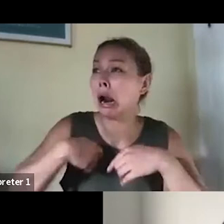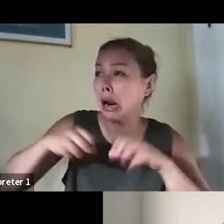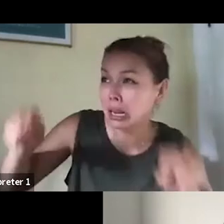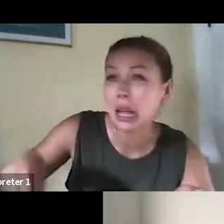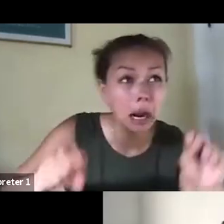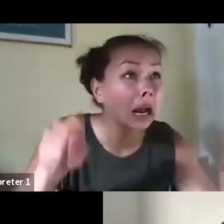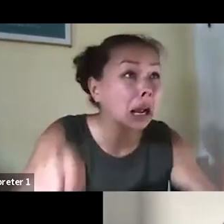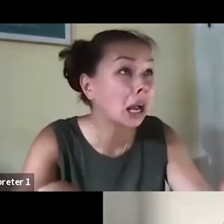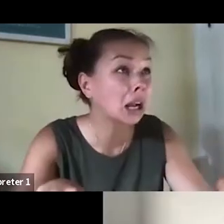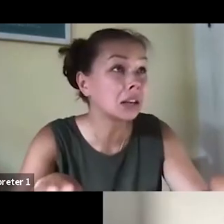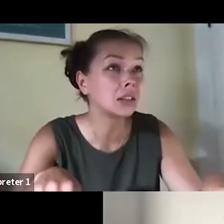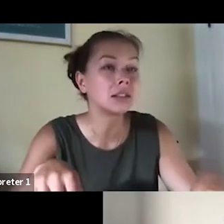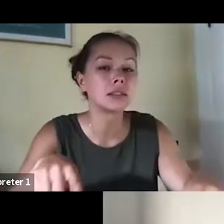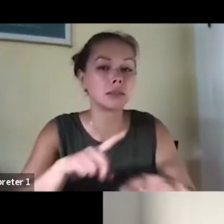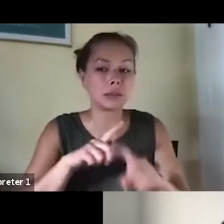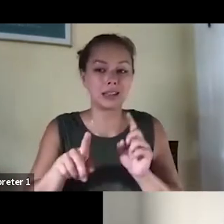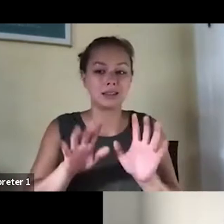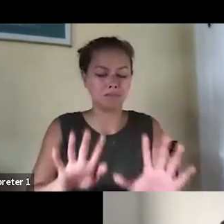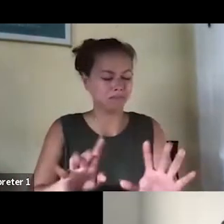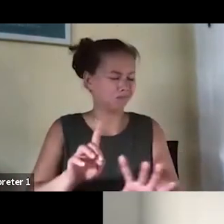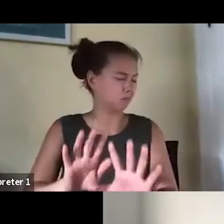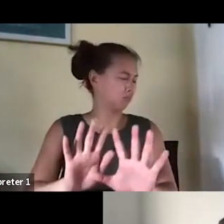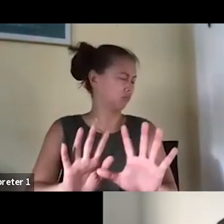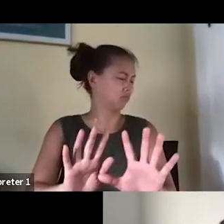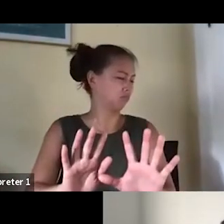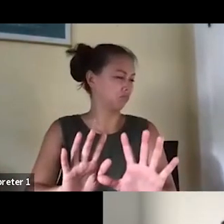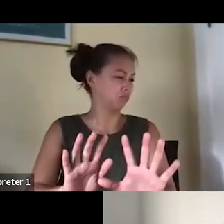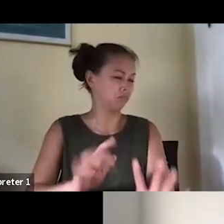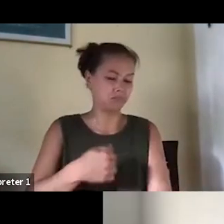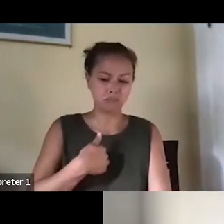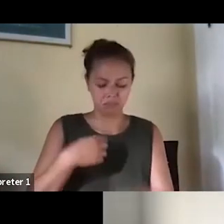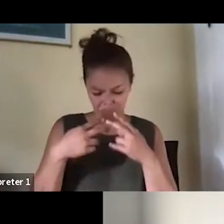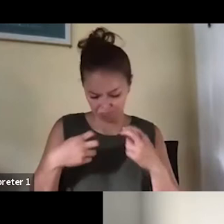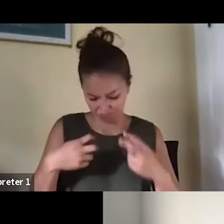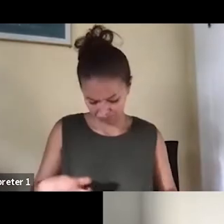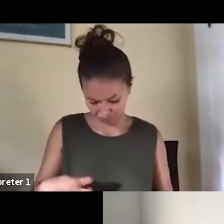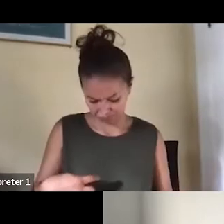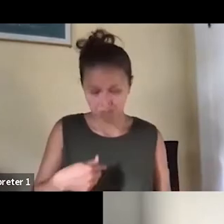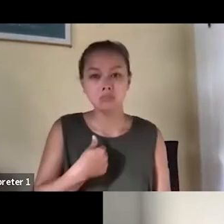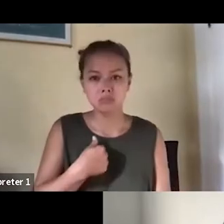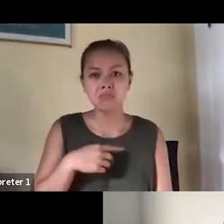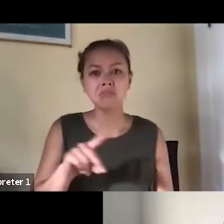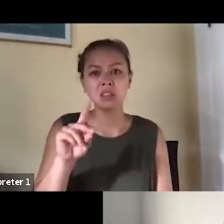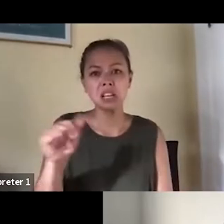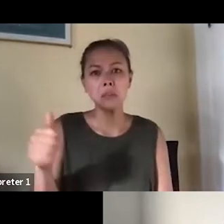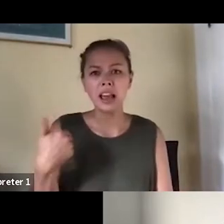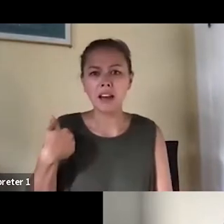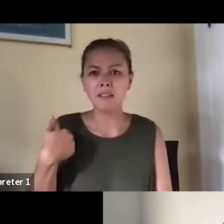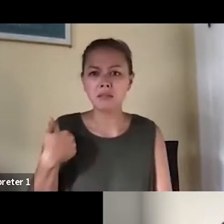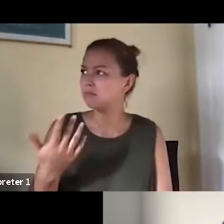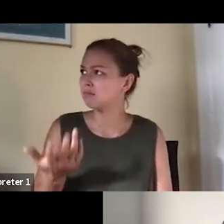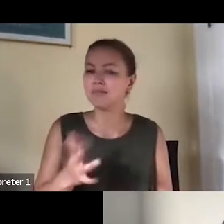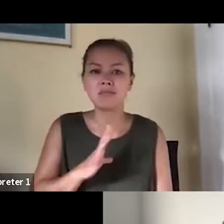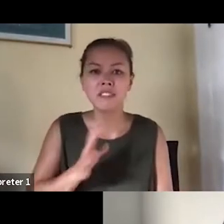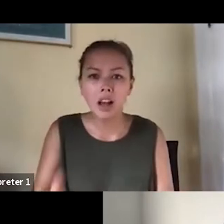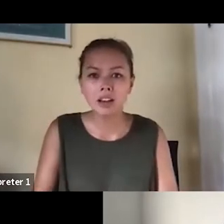minute, I am disabled and that's cool. That's fine. Yeah, it involves having to